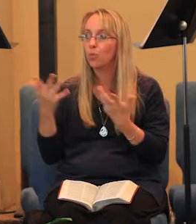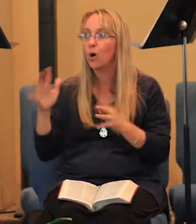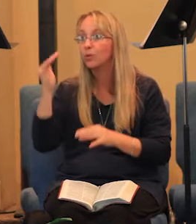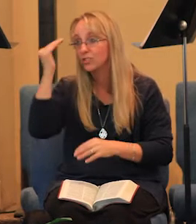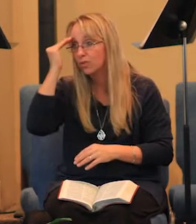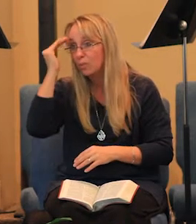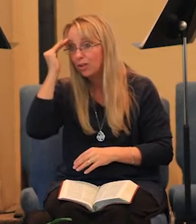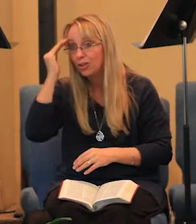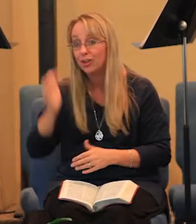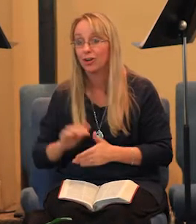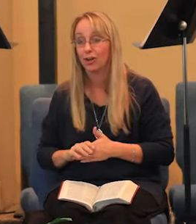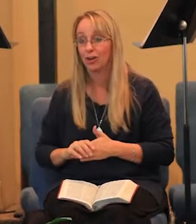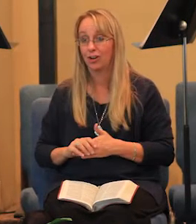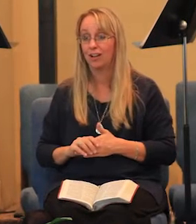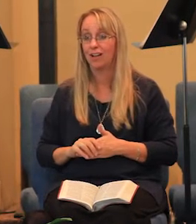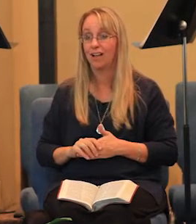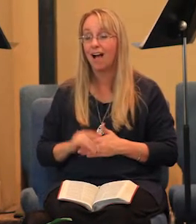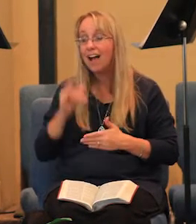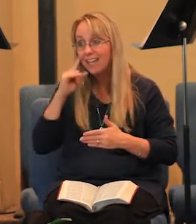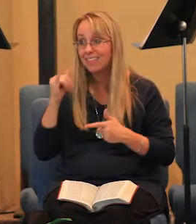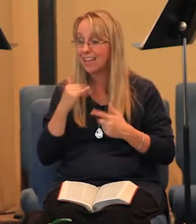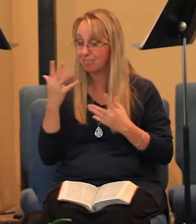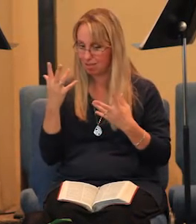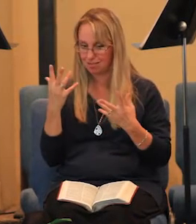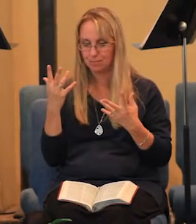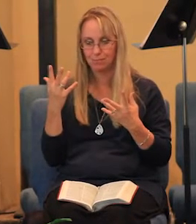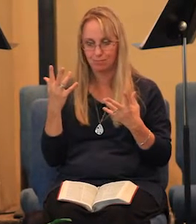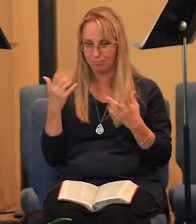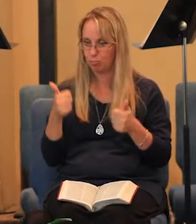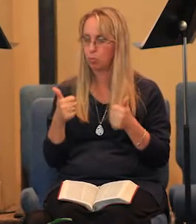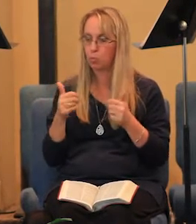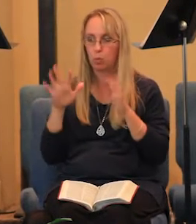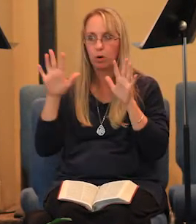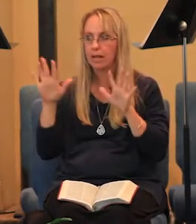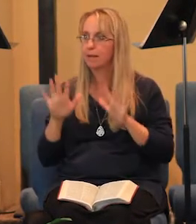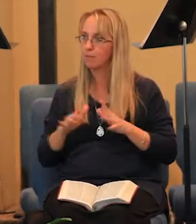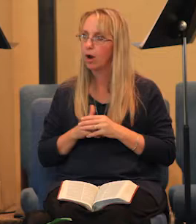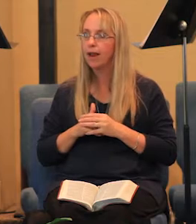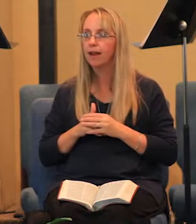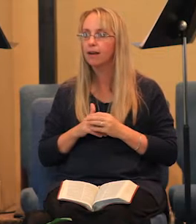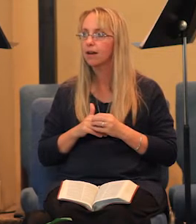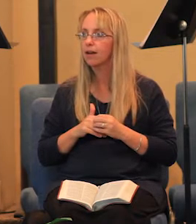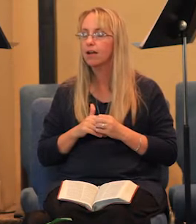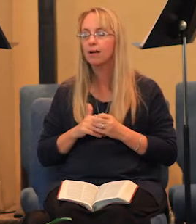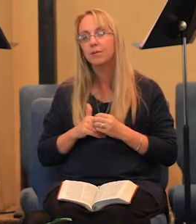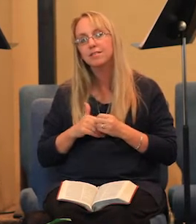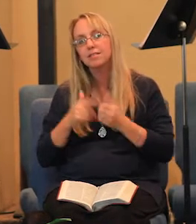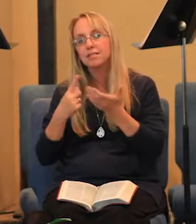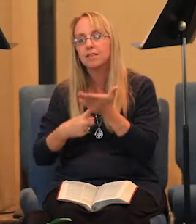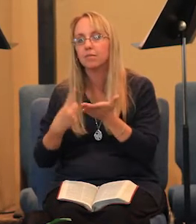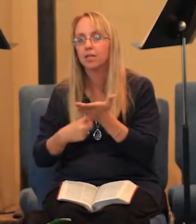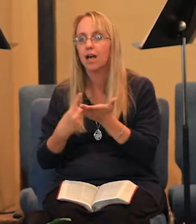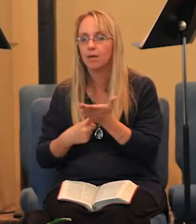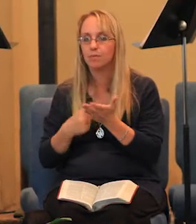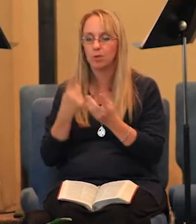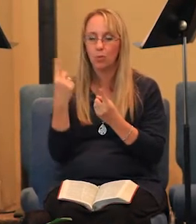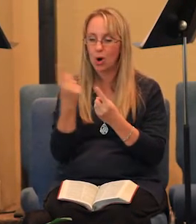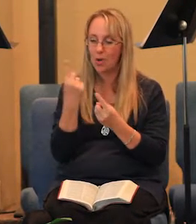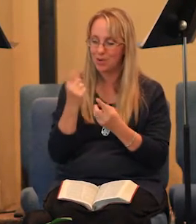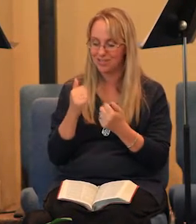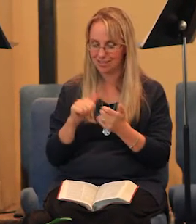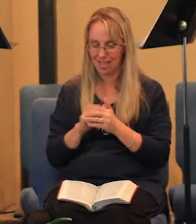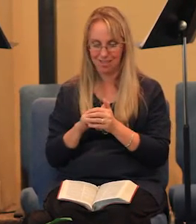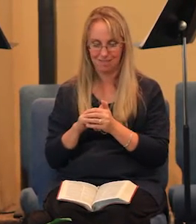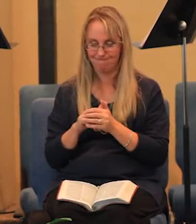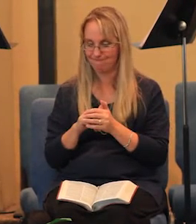I think that's pretty bright. Because sometimes we're always flashing